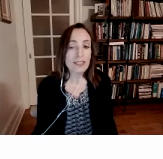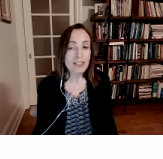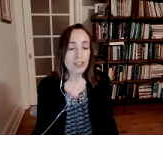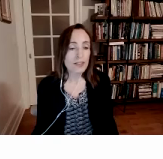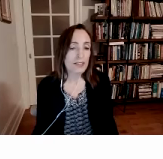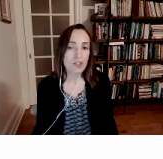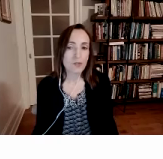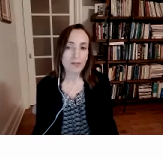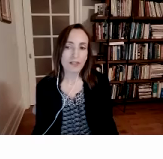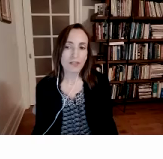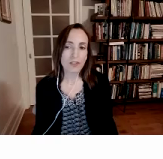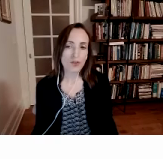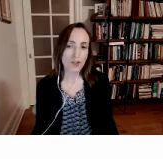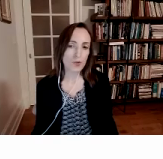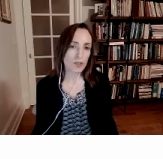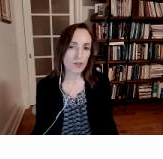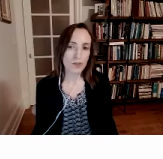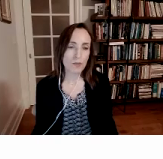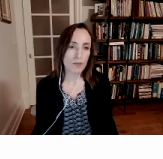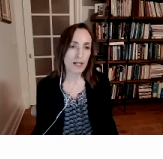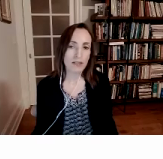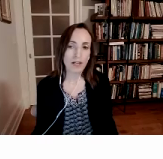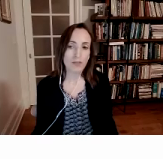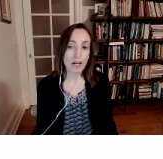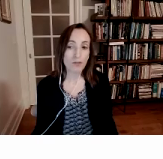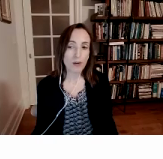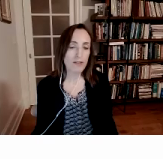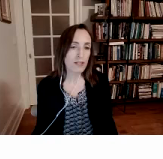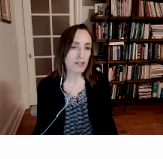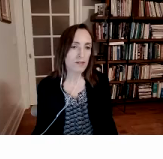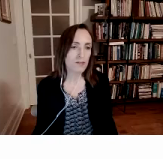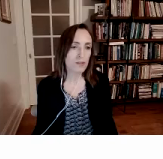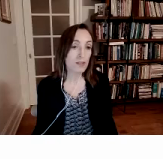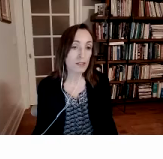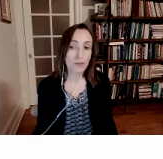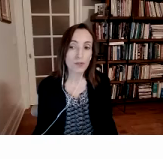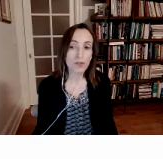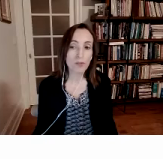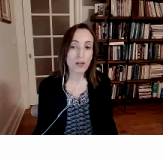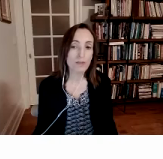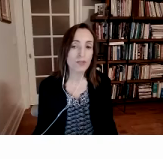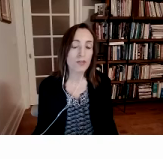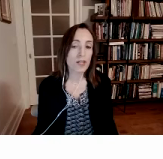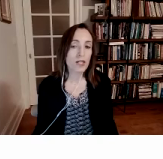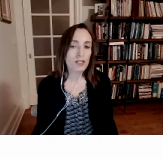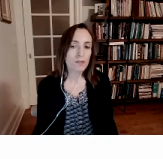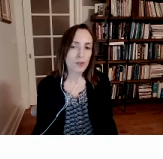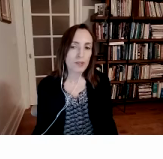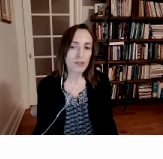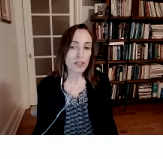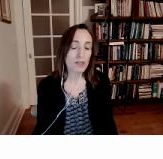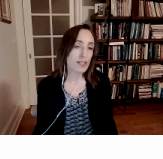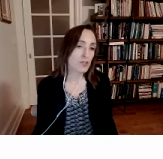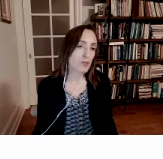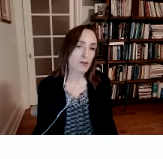In addition, experimental evidence shows that listeners apply top-down processing in perceiving prominence,